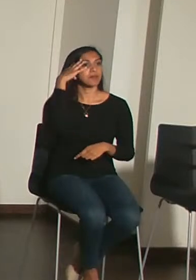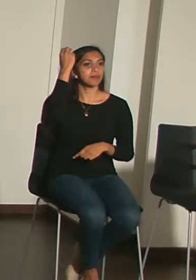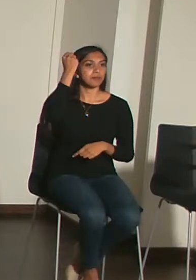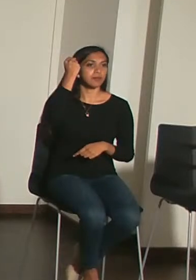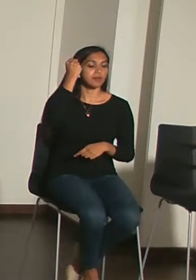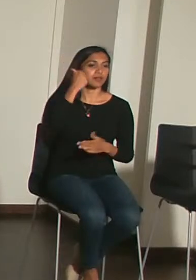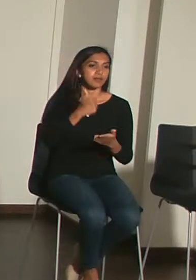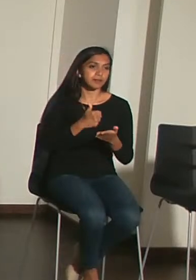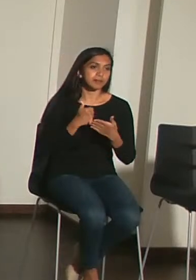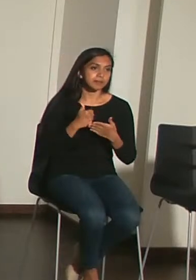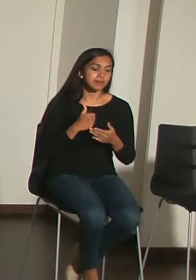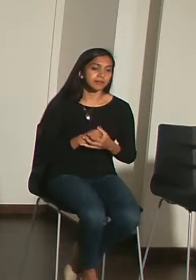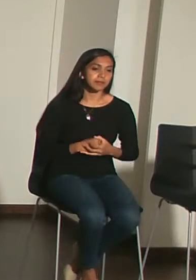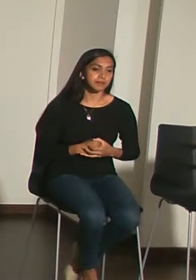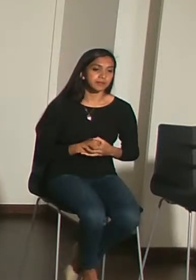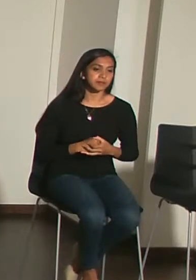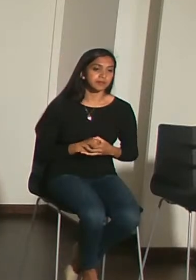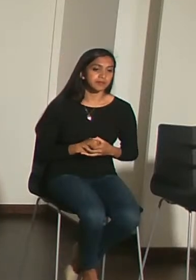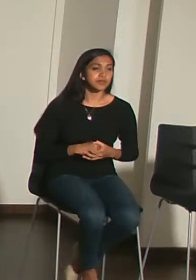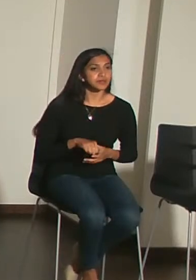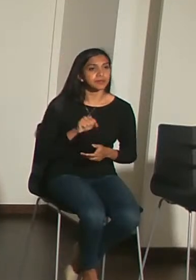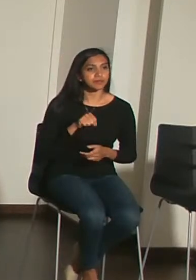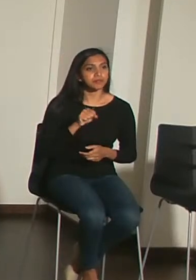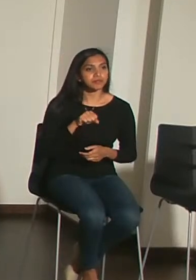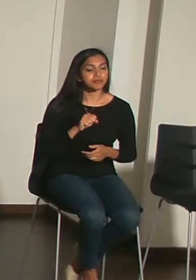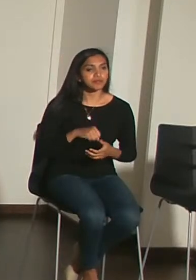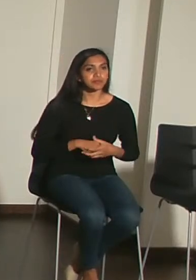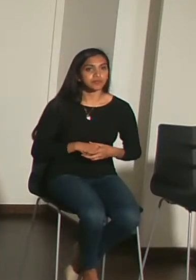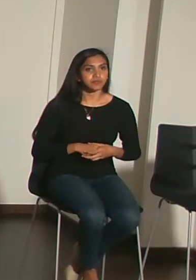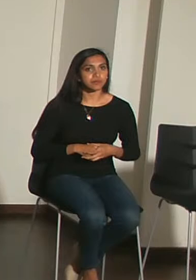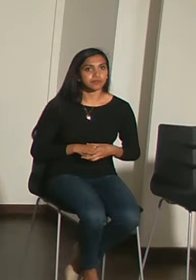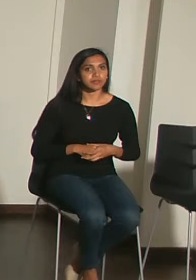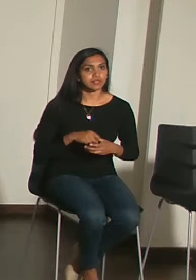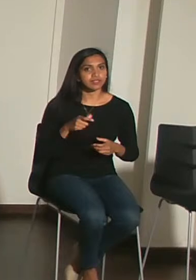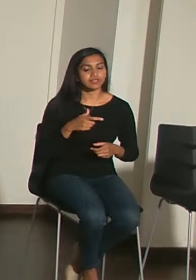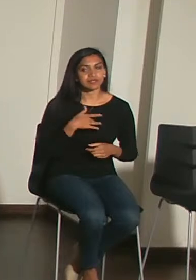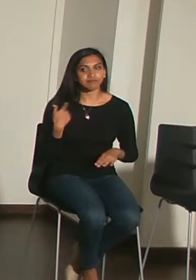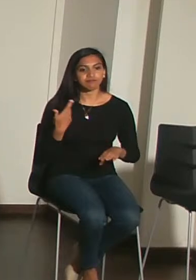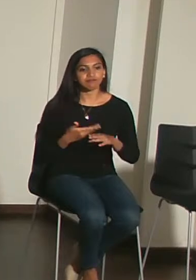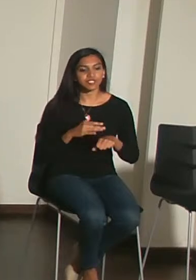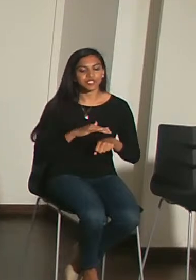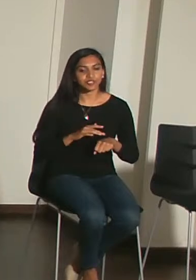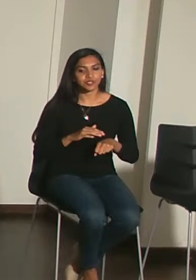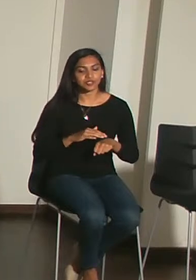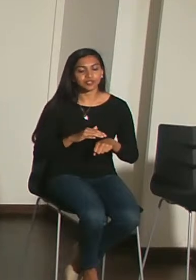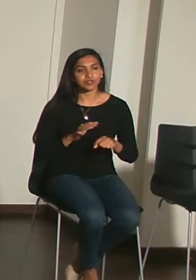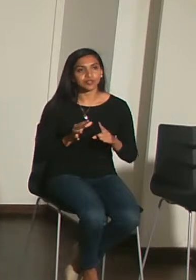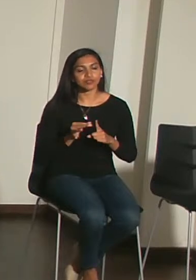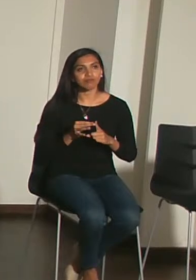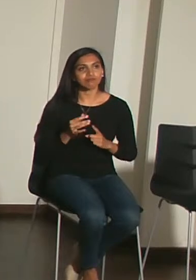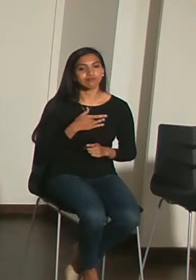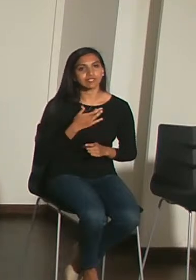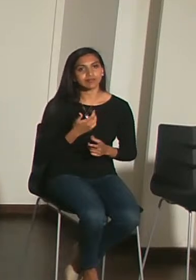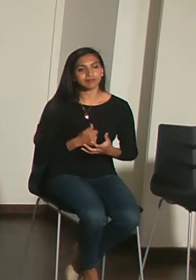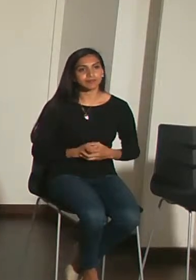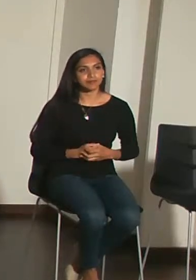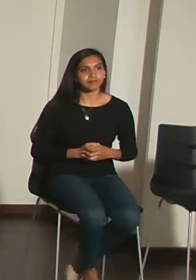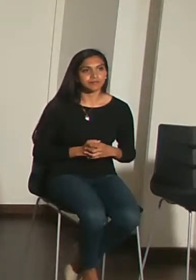achieve. Yeah, so that's I think what I have to add.